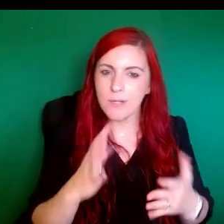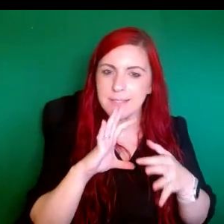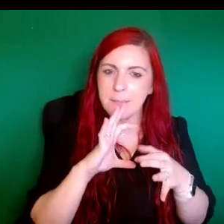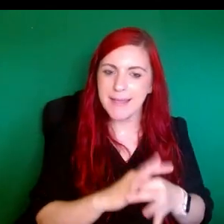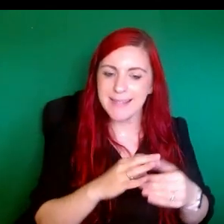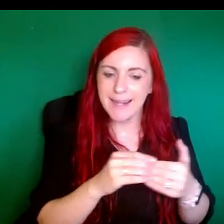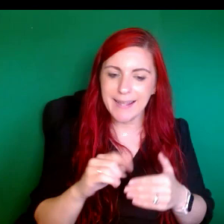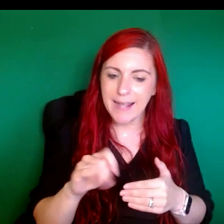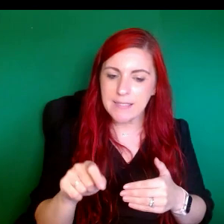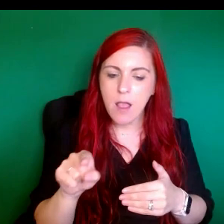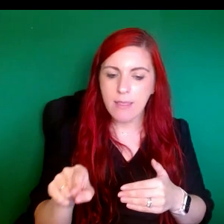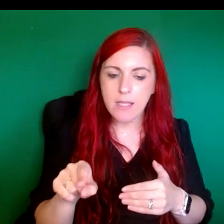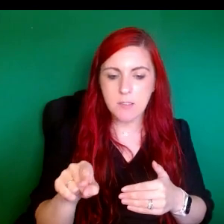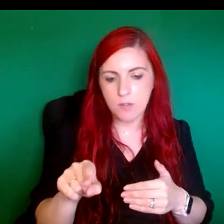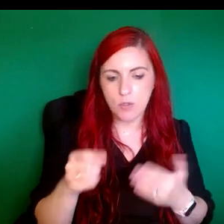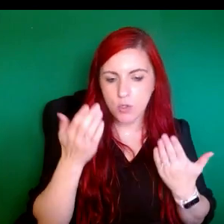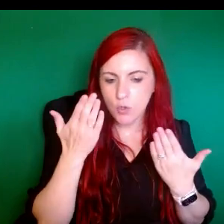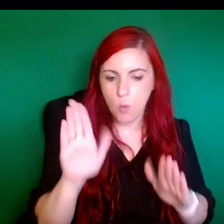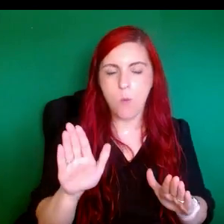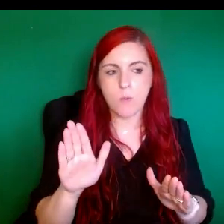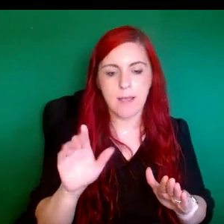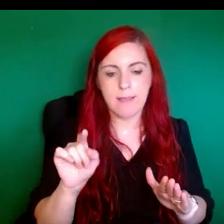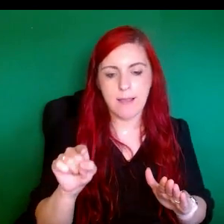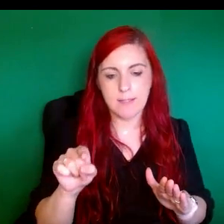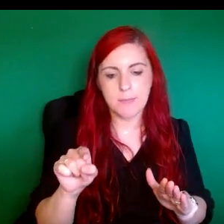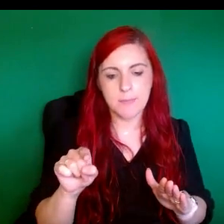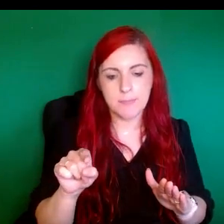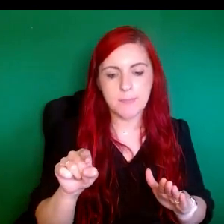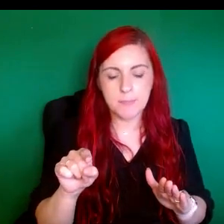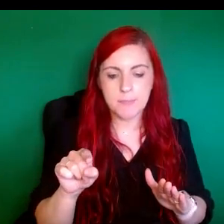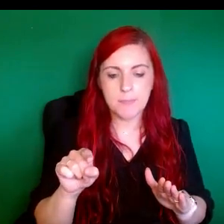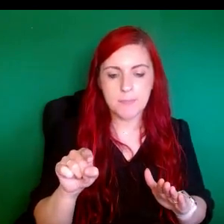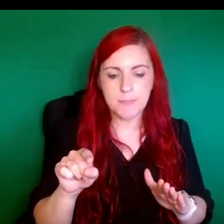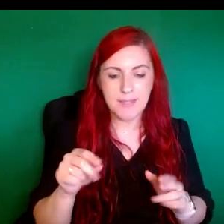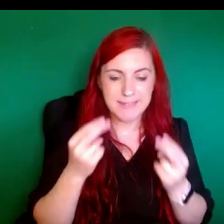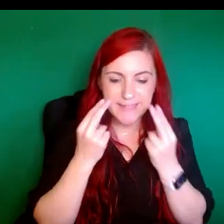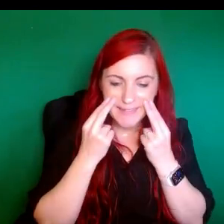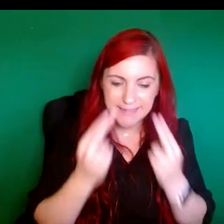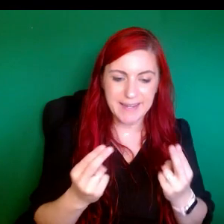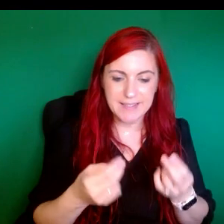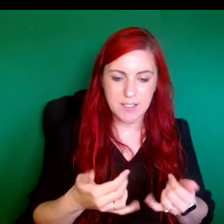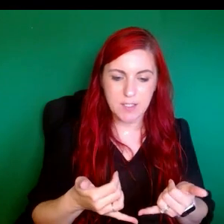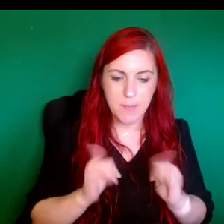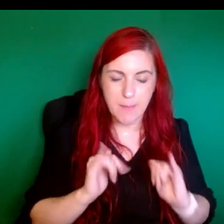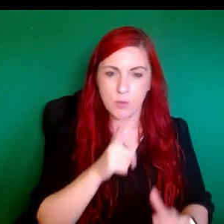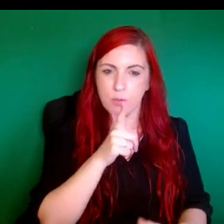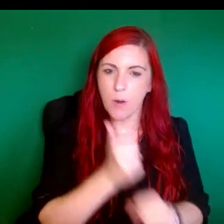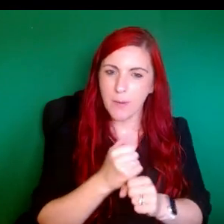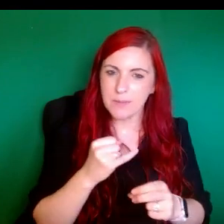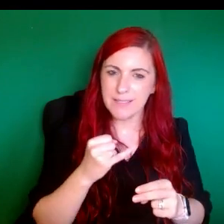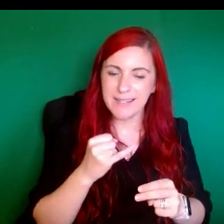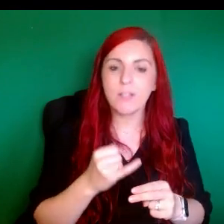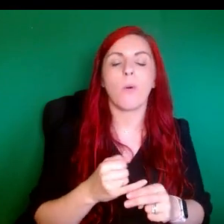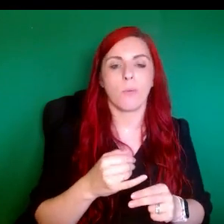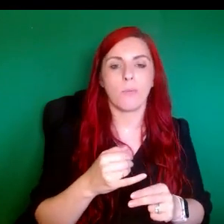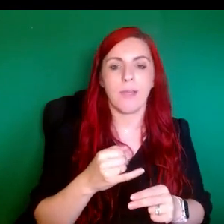shown that there's a real need to be able to talk better in the workplace. Like, people spend so many hours in work, and that